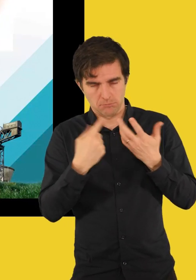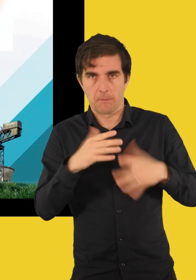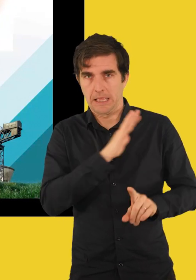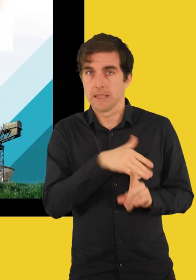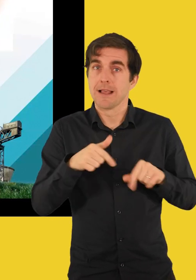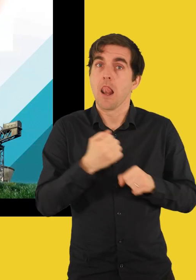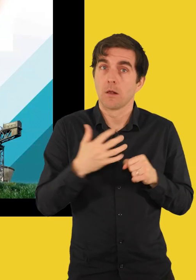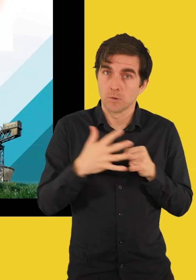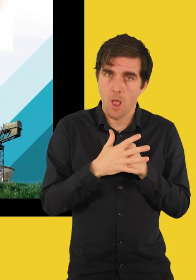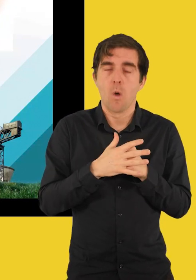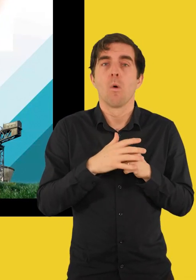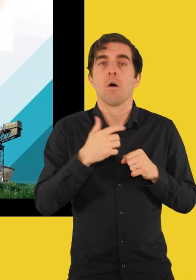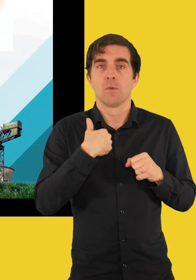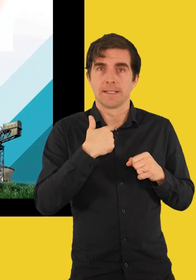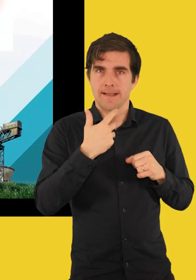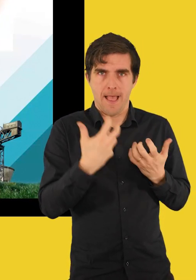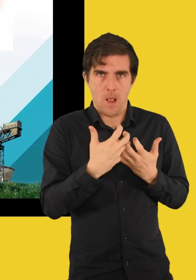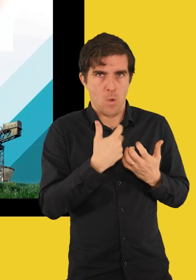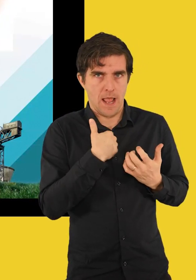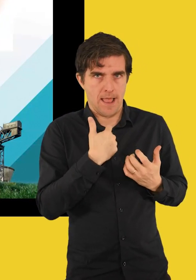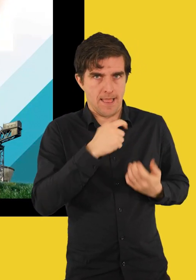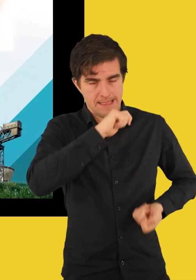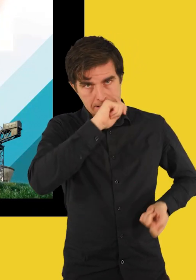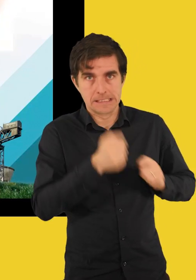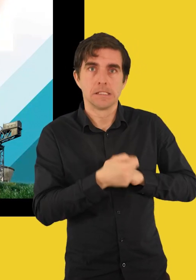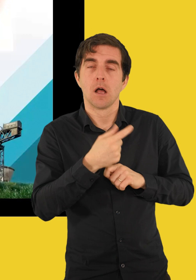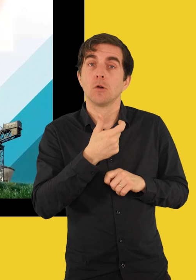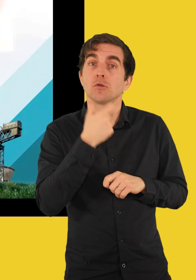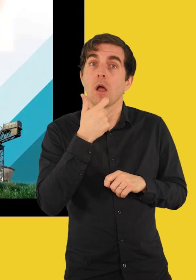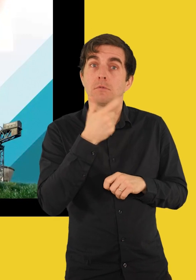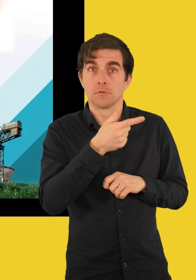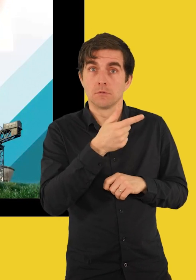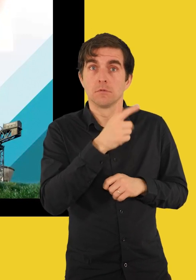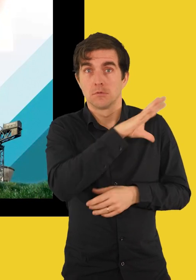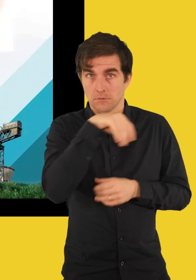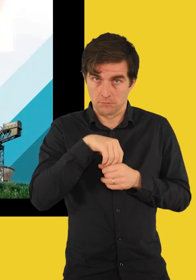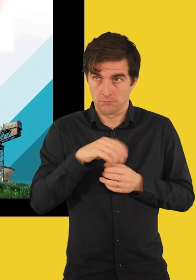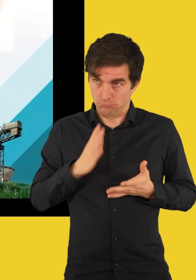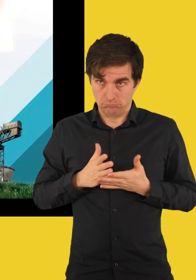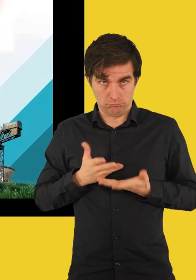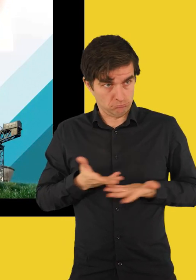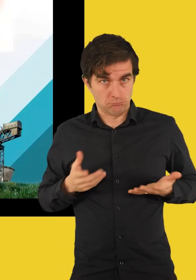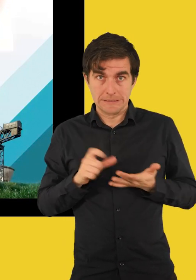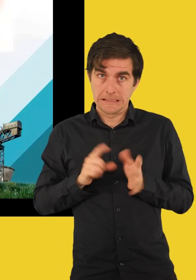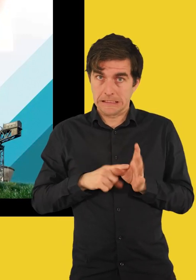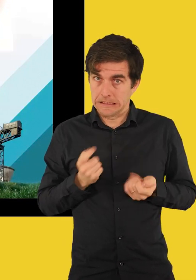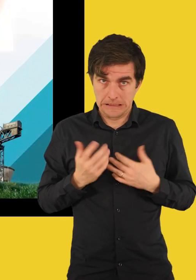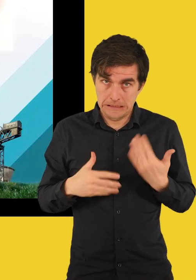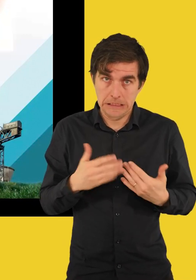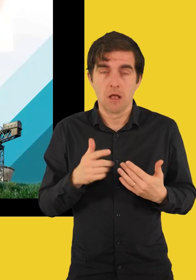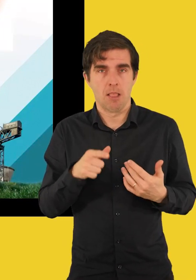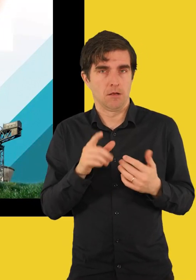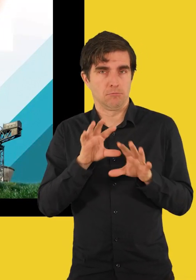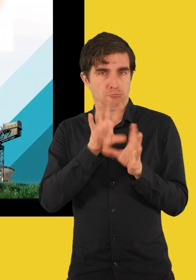been doing in Glasgow and how we're translating Doughnut Economics into something which is operational for us here in the city. But even though it's